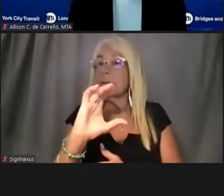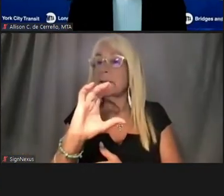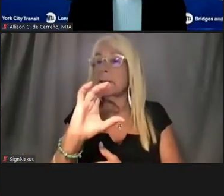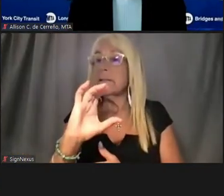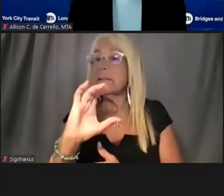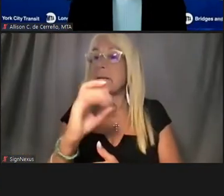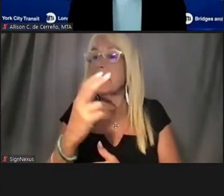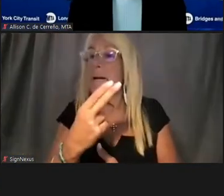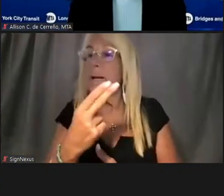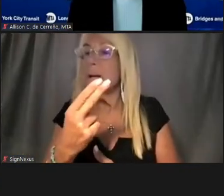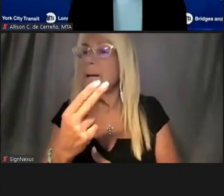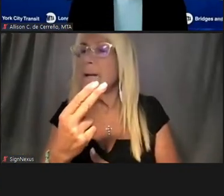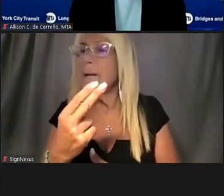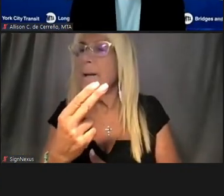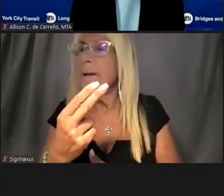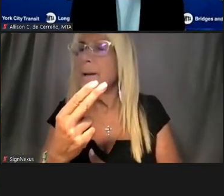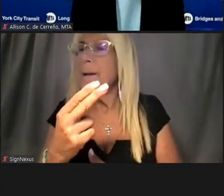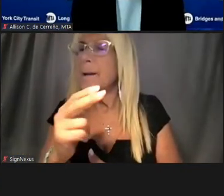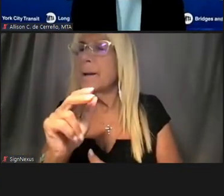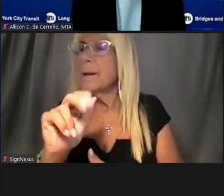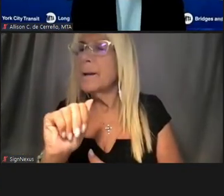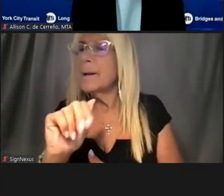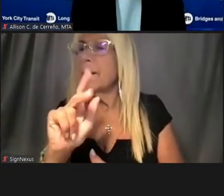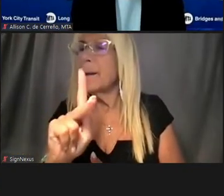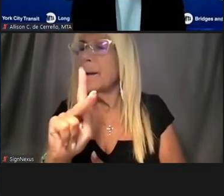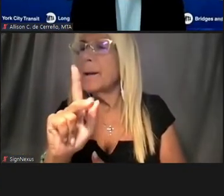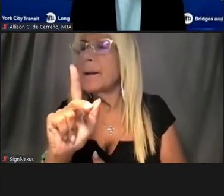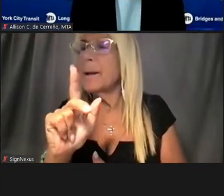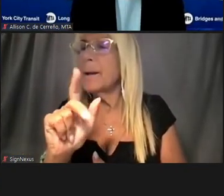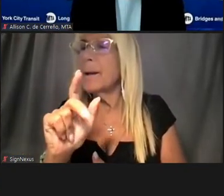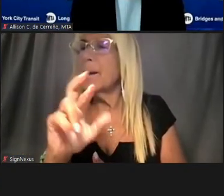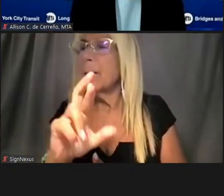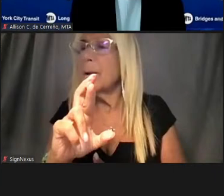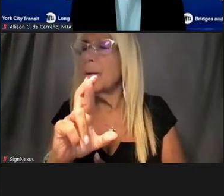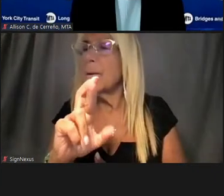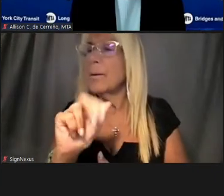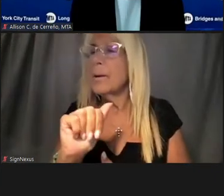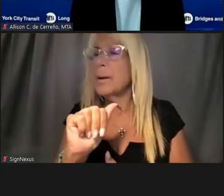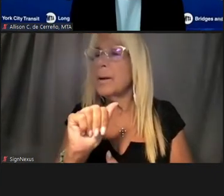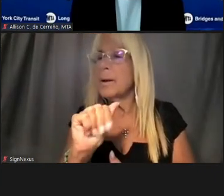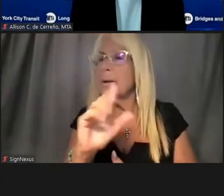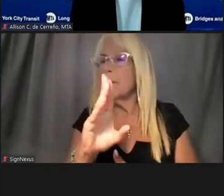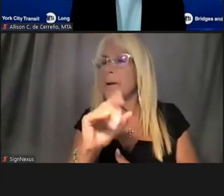the next speaker is John Judd rosich followed by Alice mock